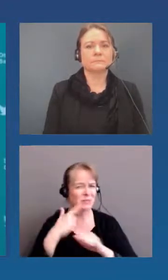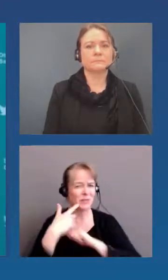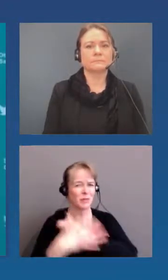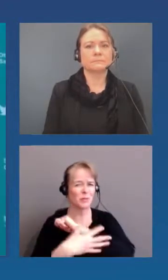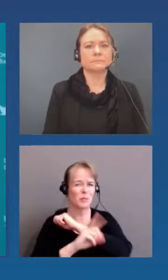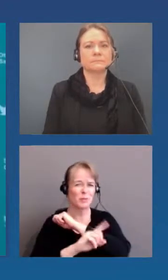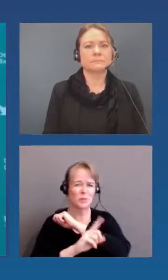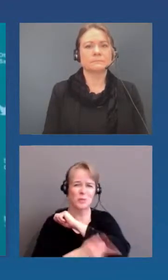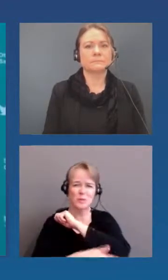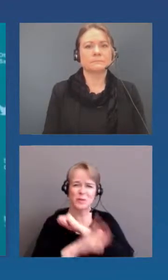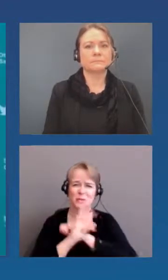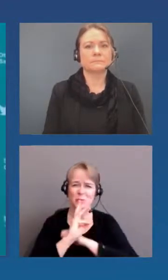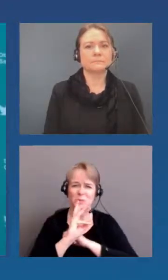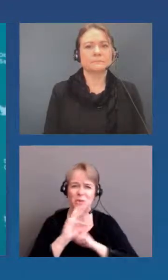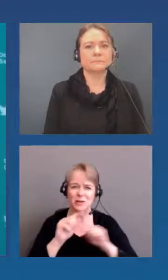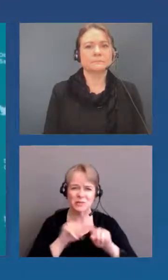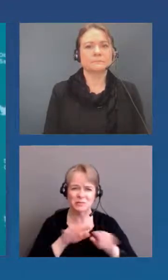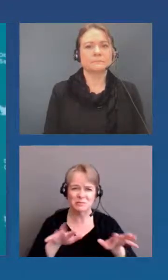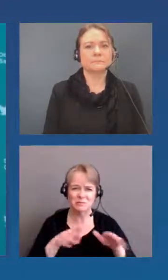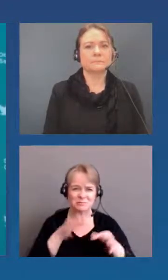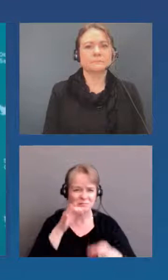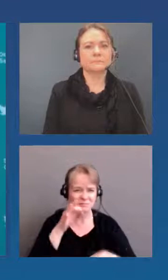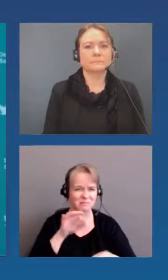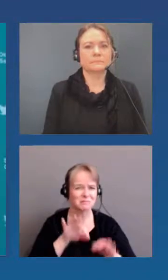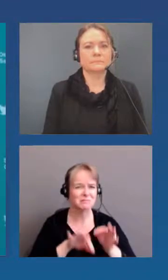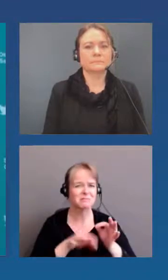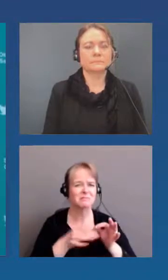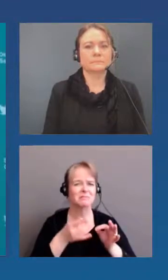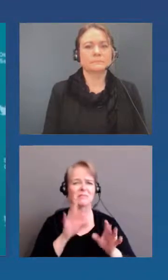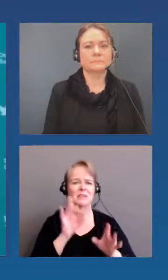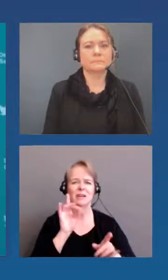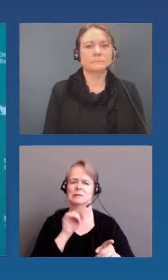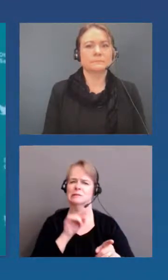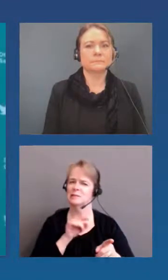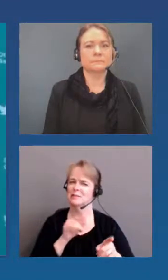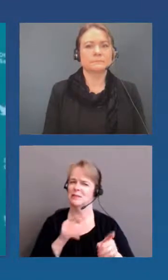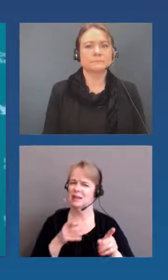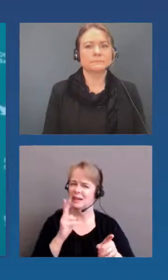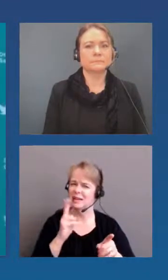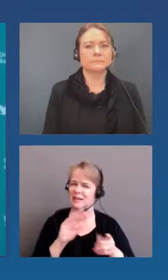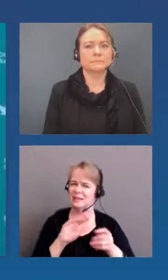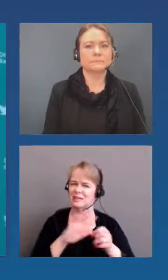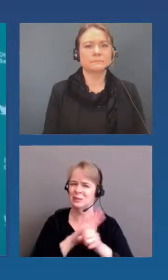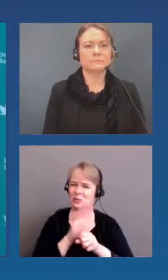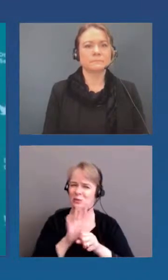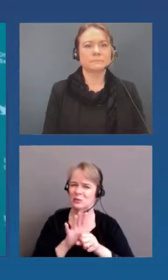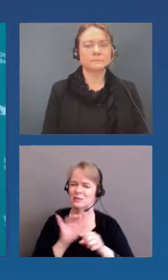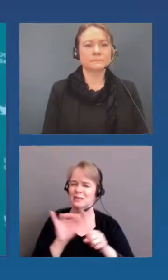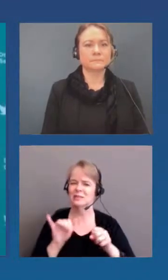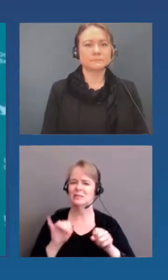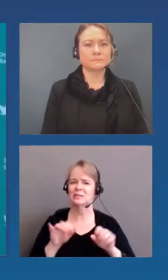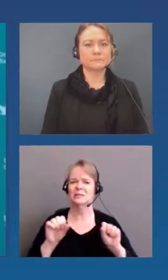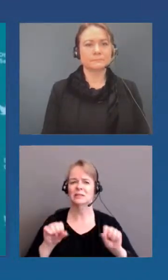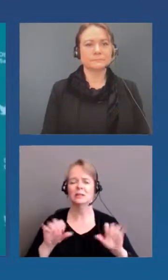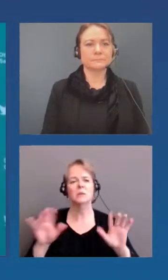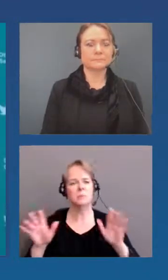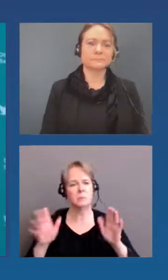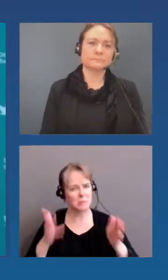escalation of transmission, I think we do need to think about then how do we tighten up, on